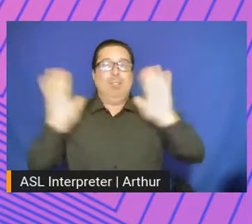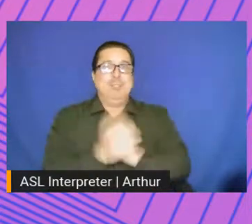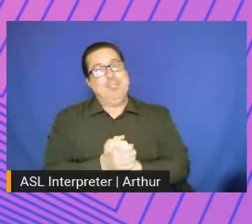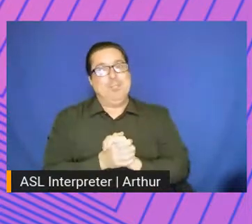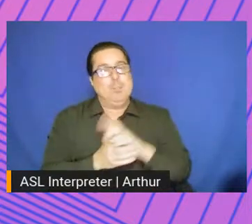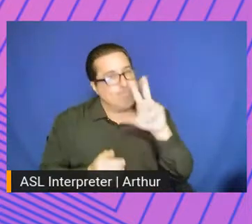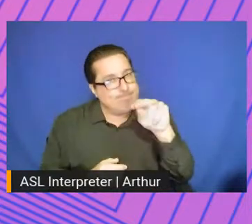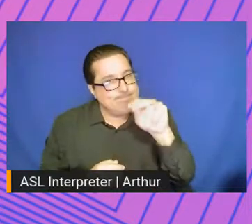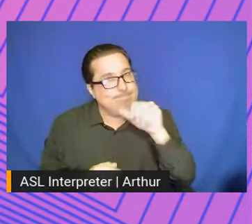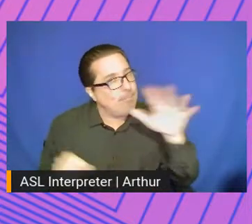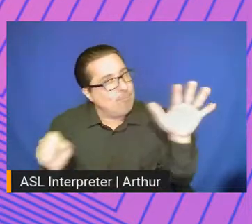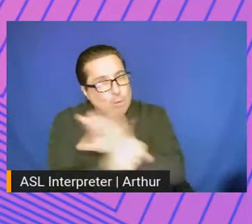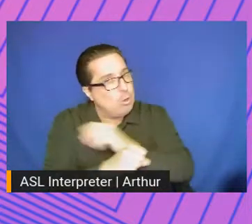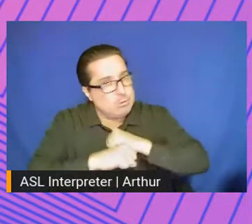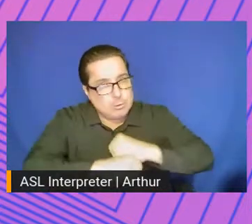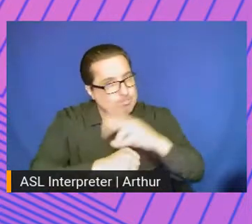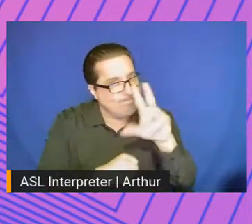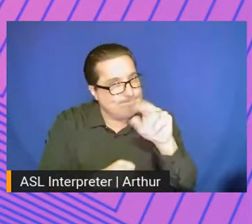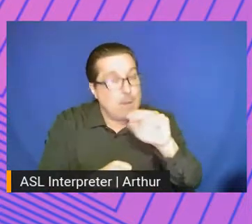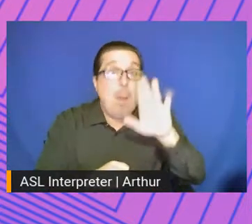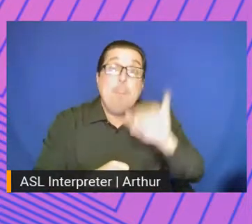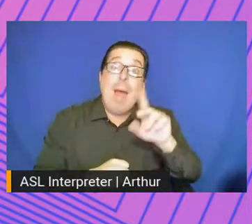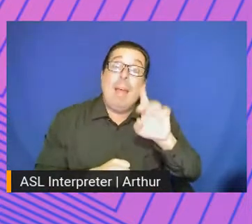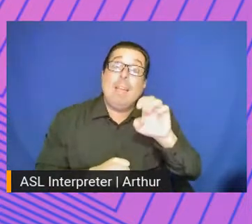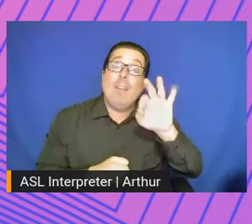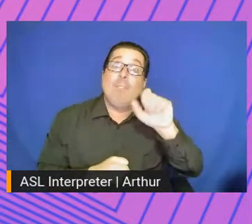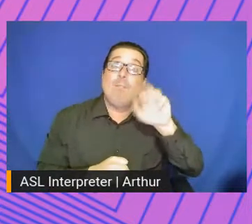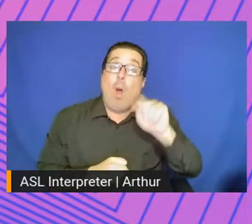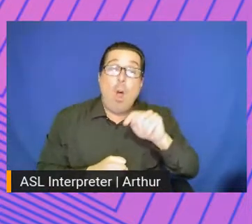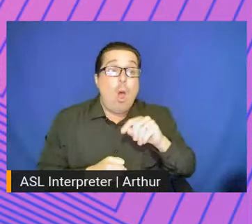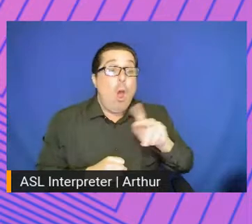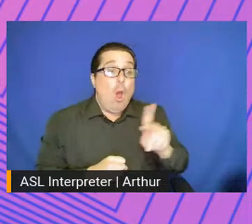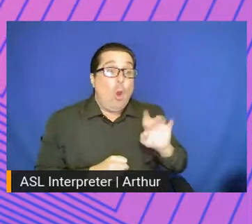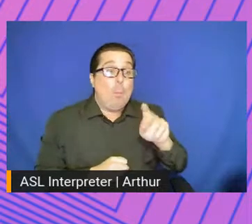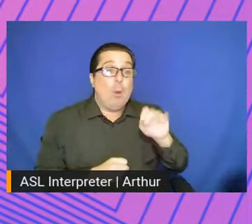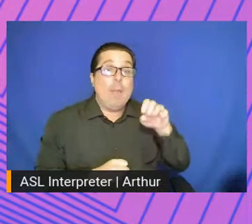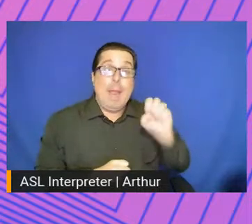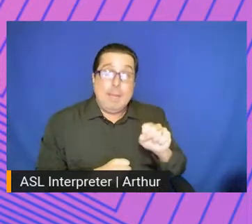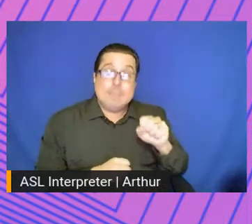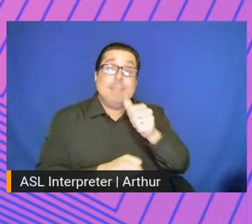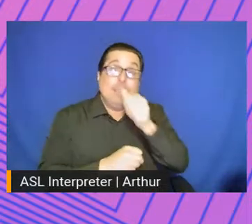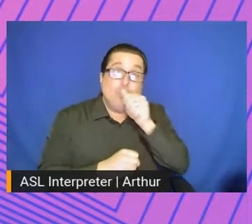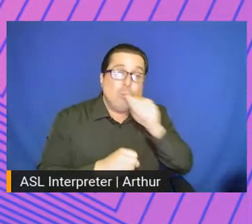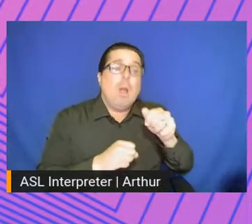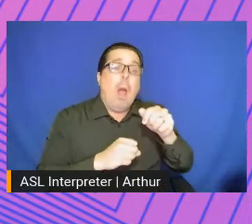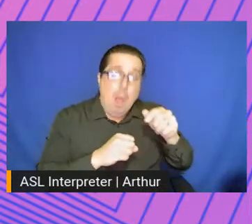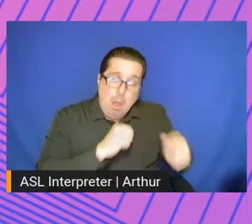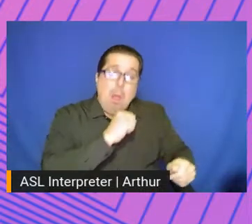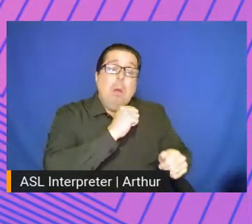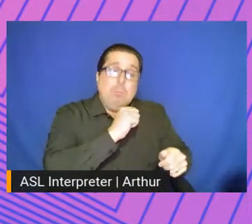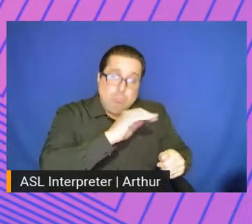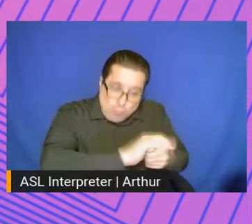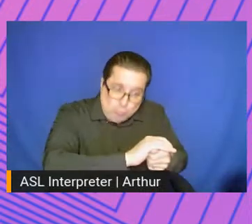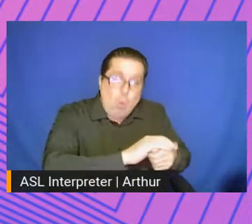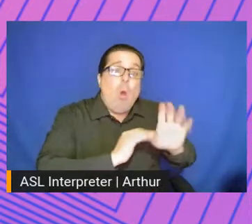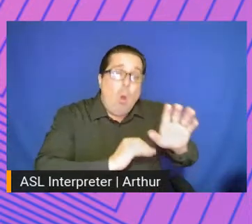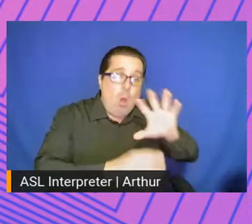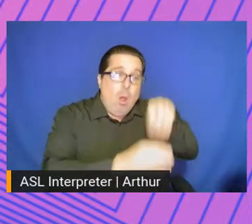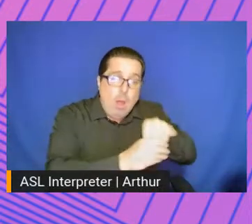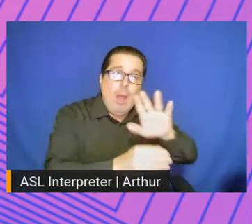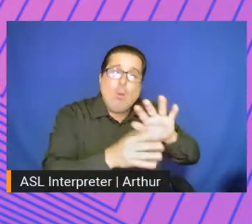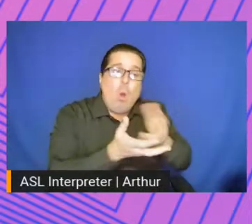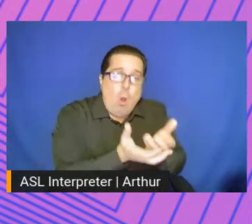by default, Kubernetes secrets are one of the means of storing cluster configuration in your